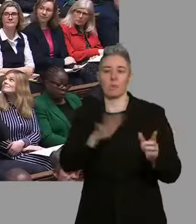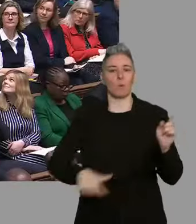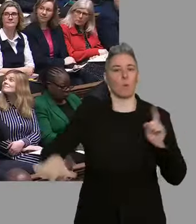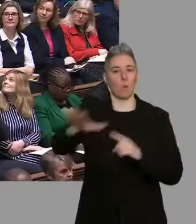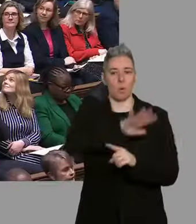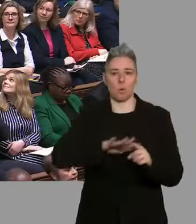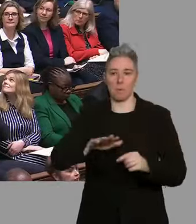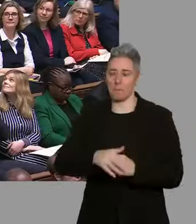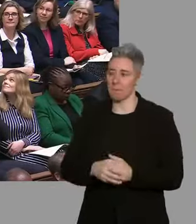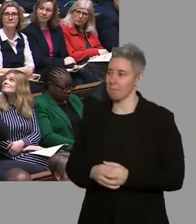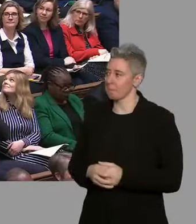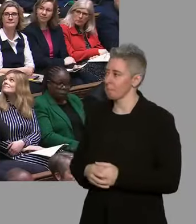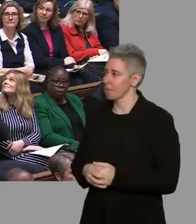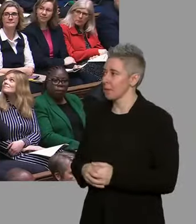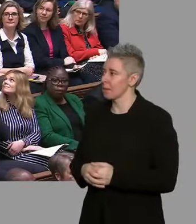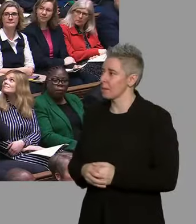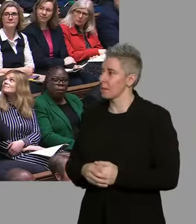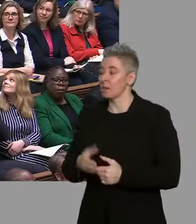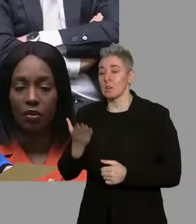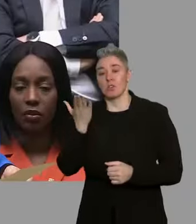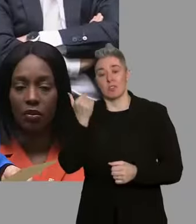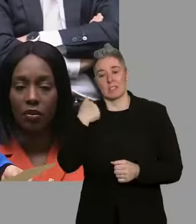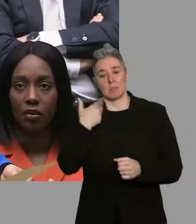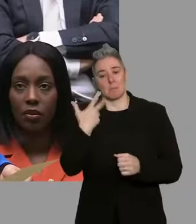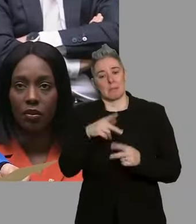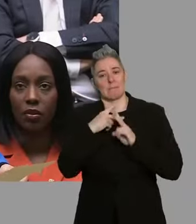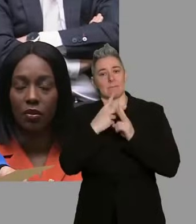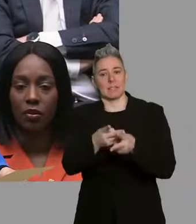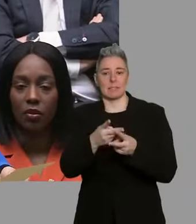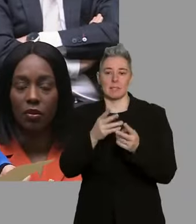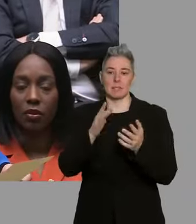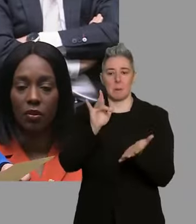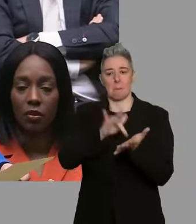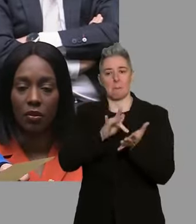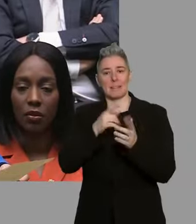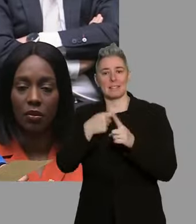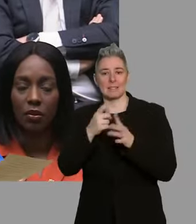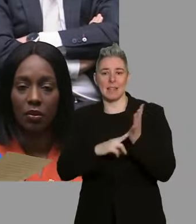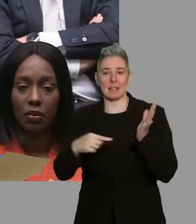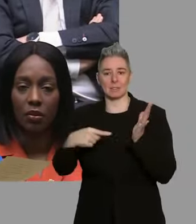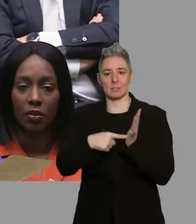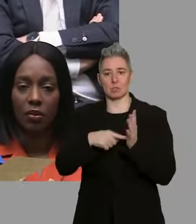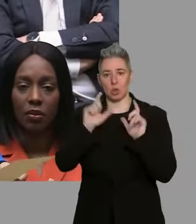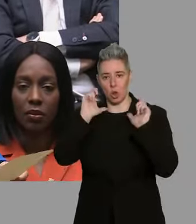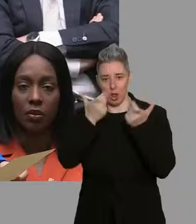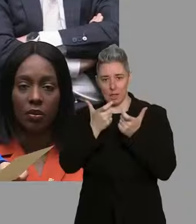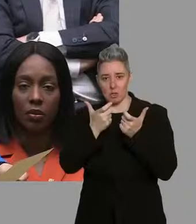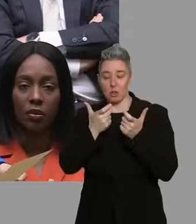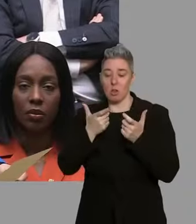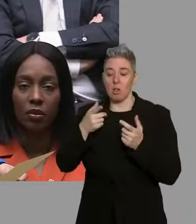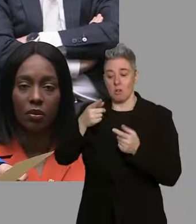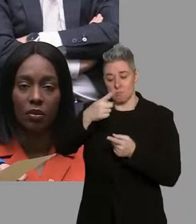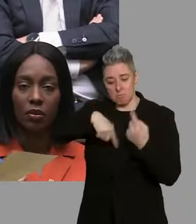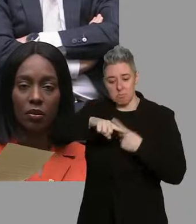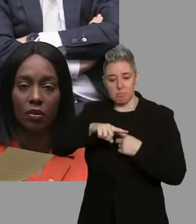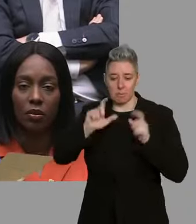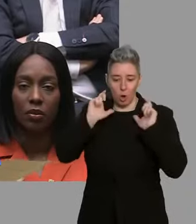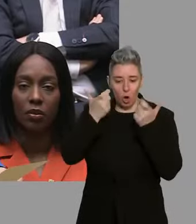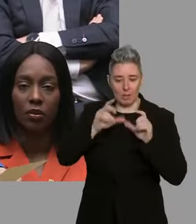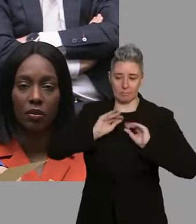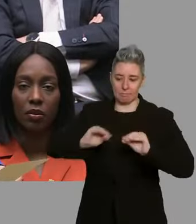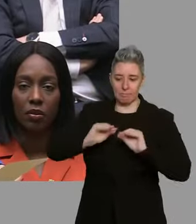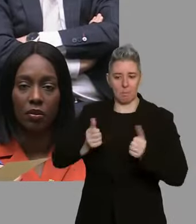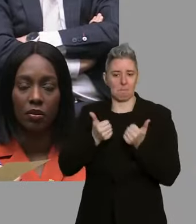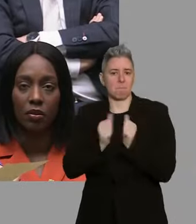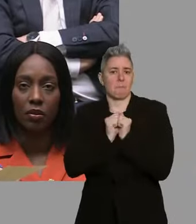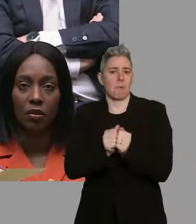my constituency of Gillingham and Rainham, and where valuable construction skills are taught to young people. However, I was also informed that the college faces